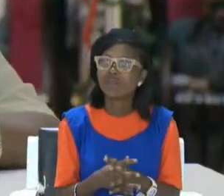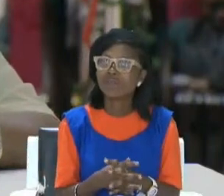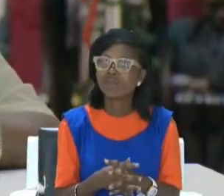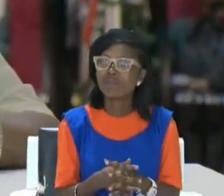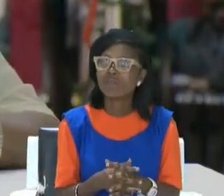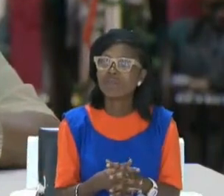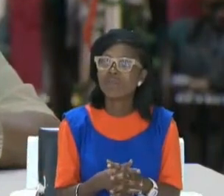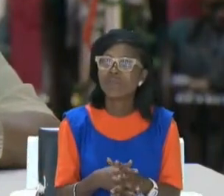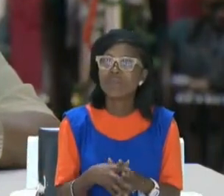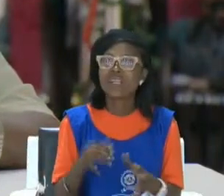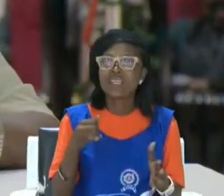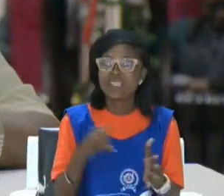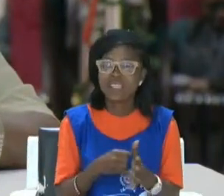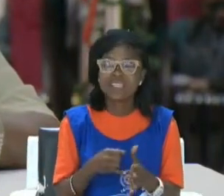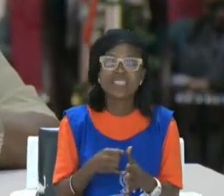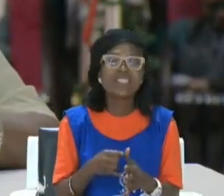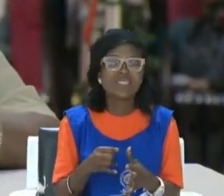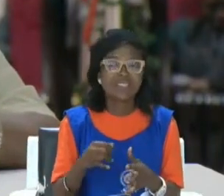Sounds like a childish story.